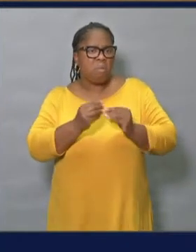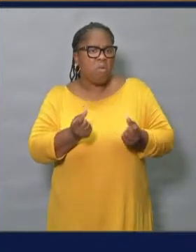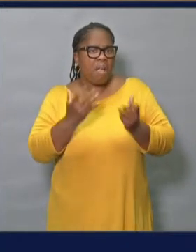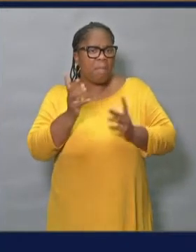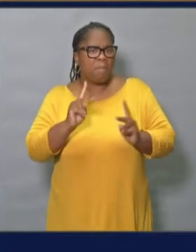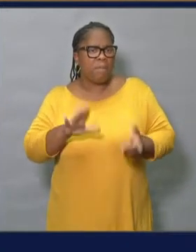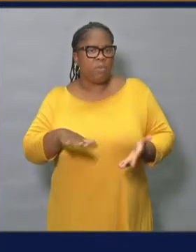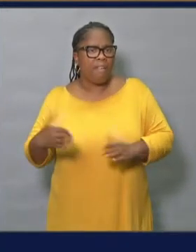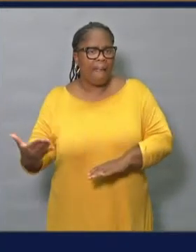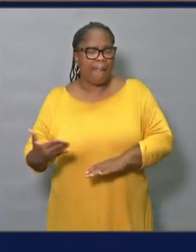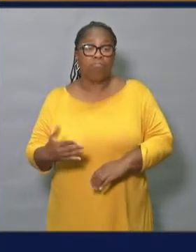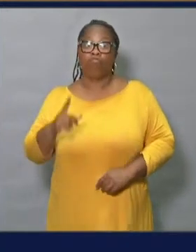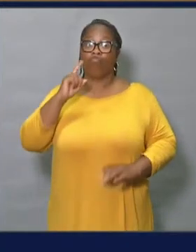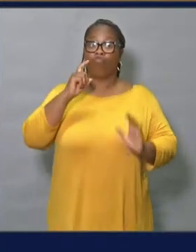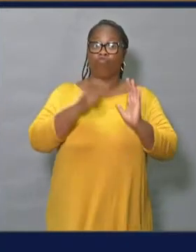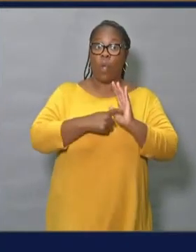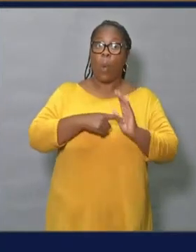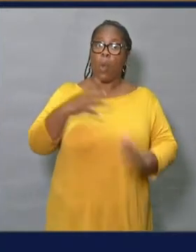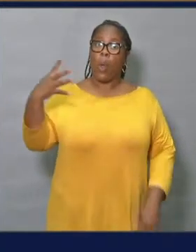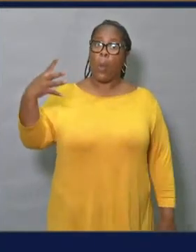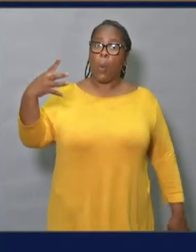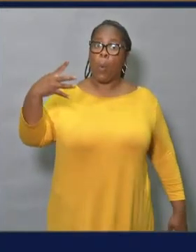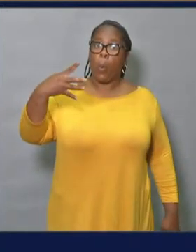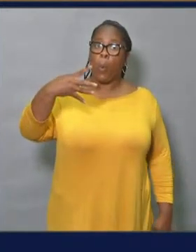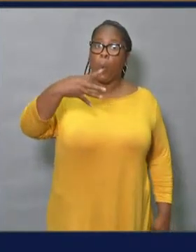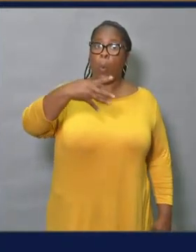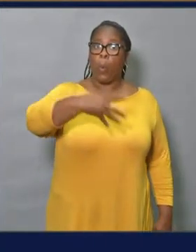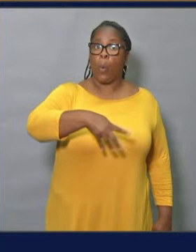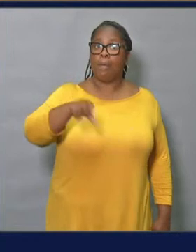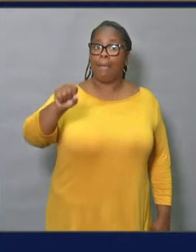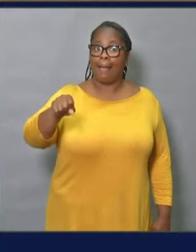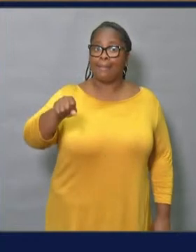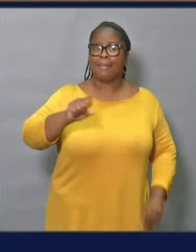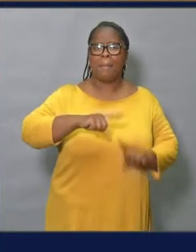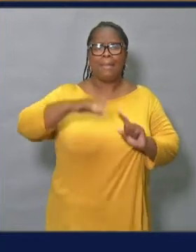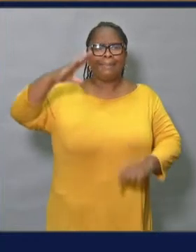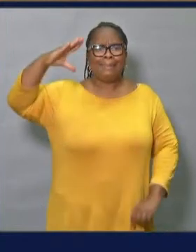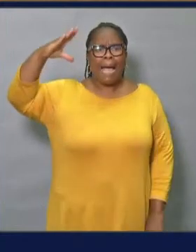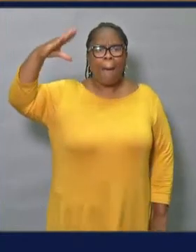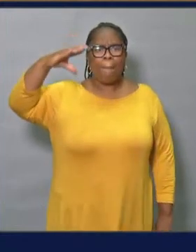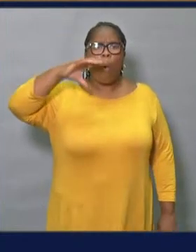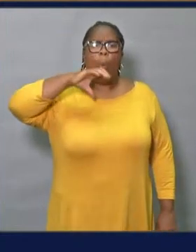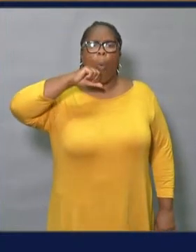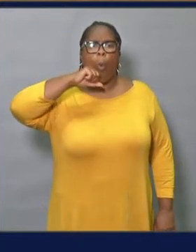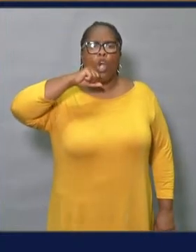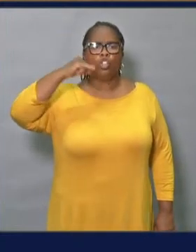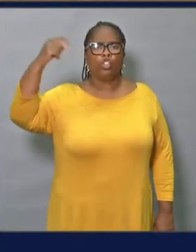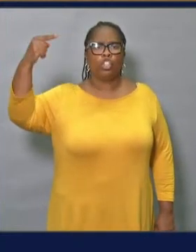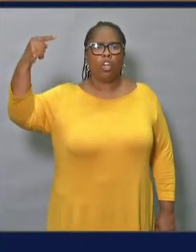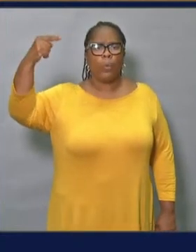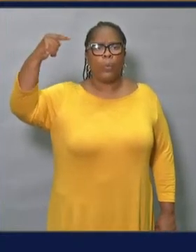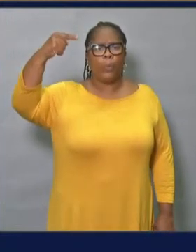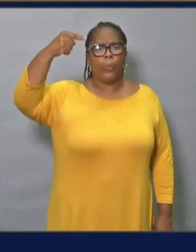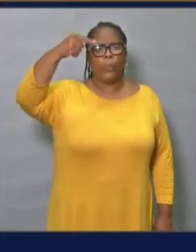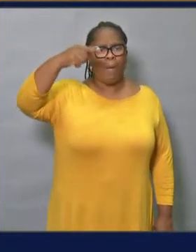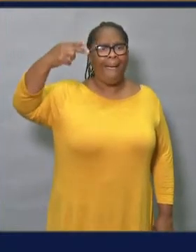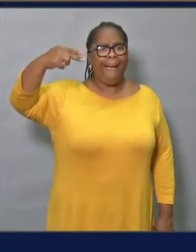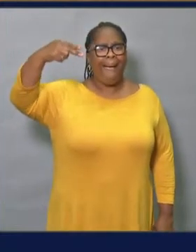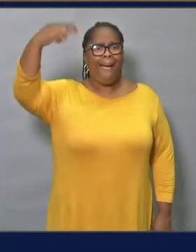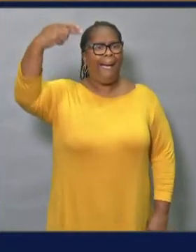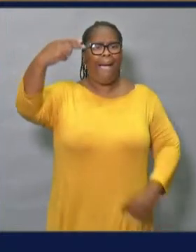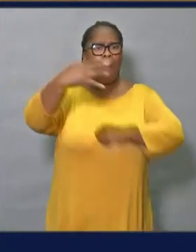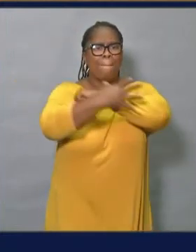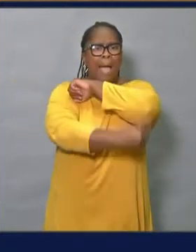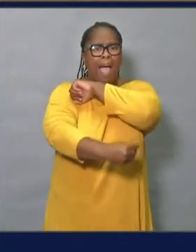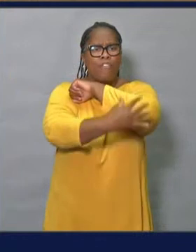groups. However, the orange line at the top represents deaths among people living in higher poverty areas and demonstrates